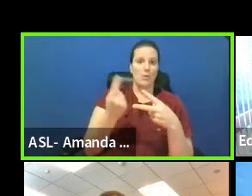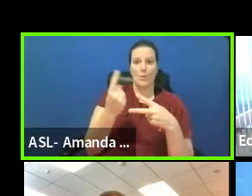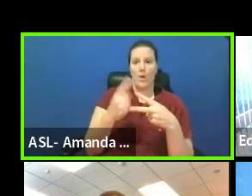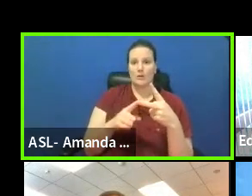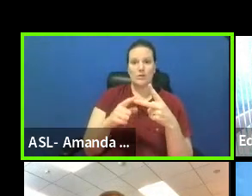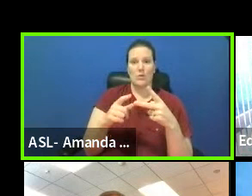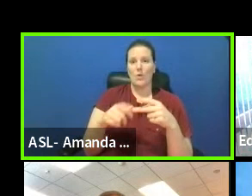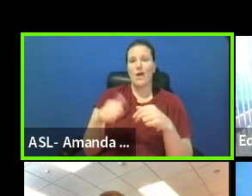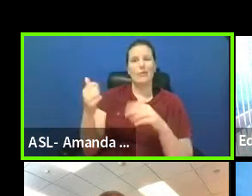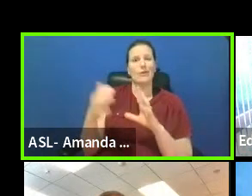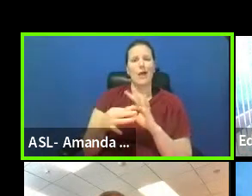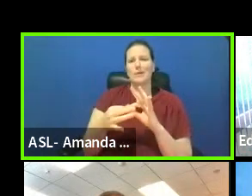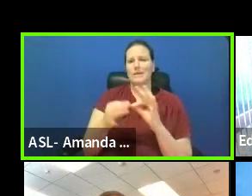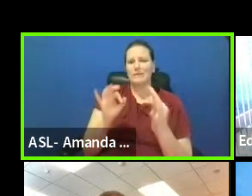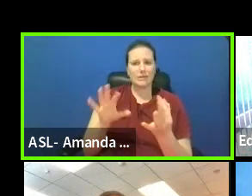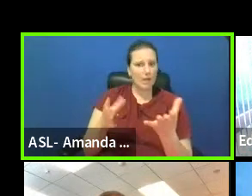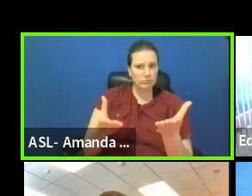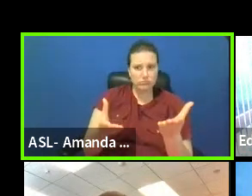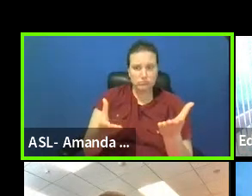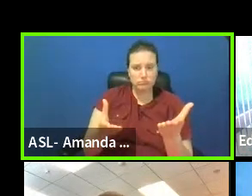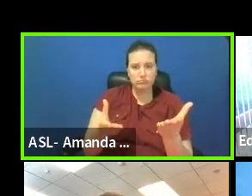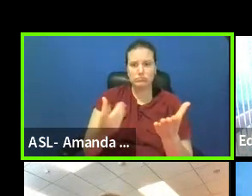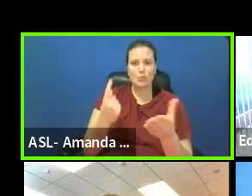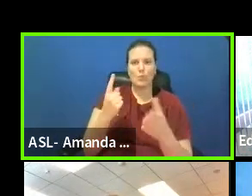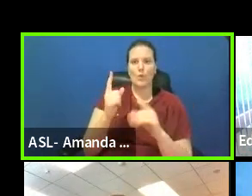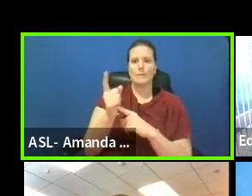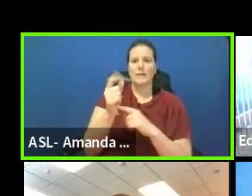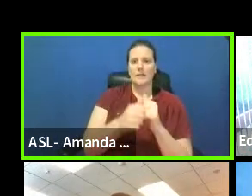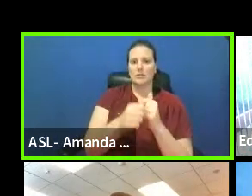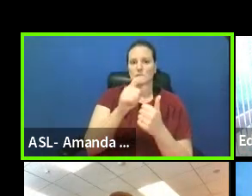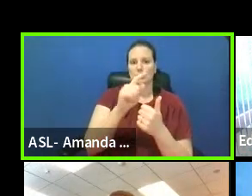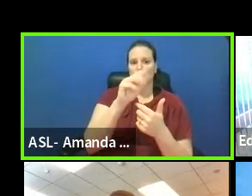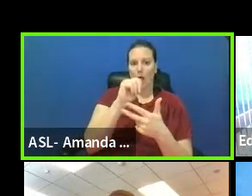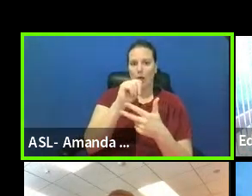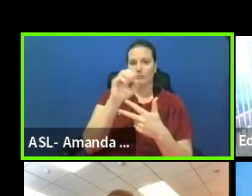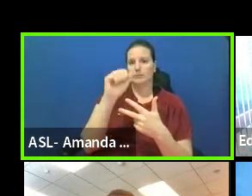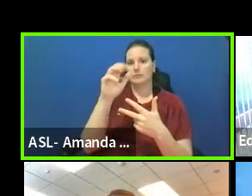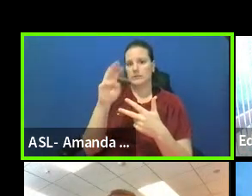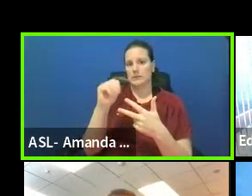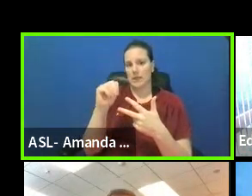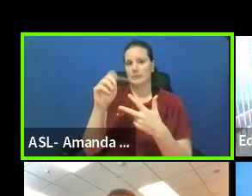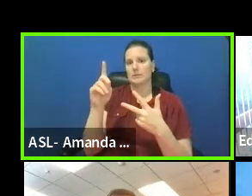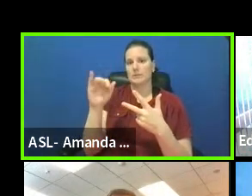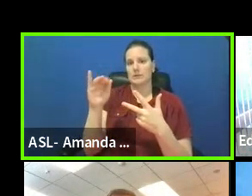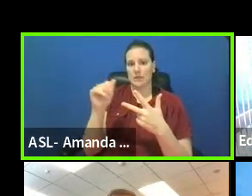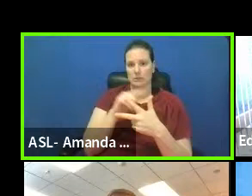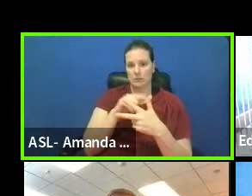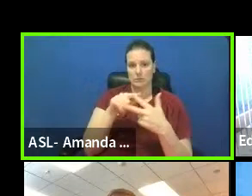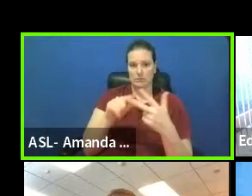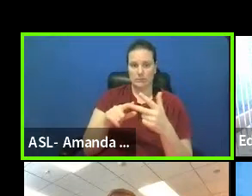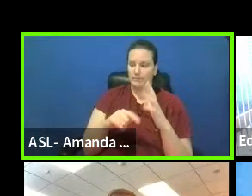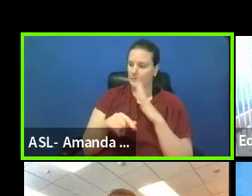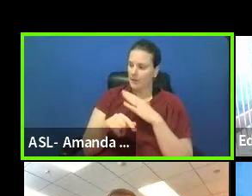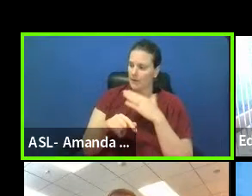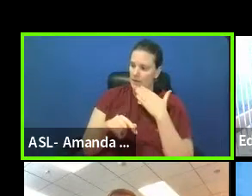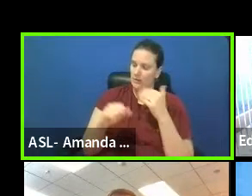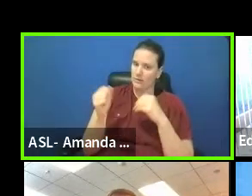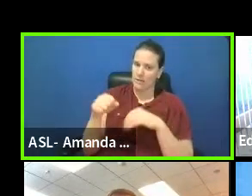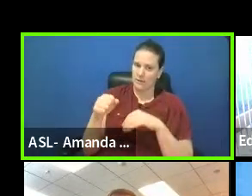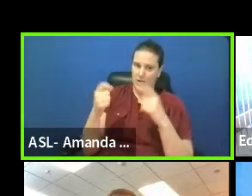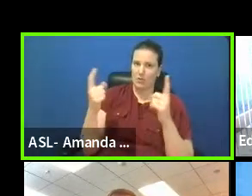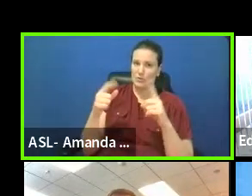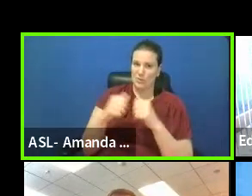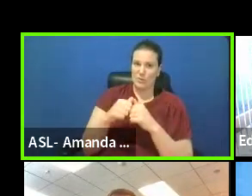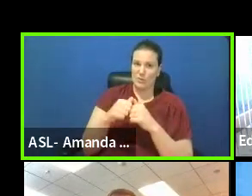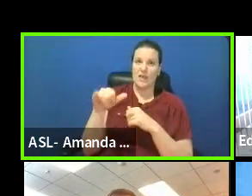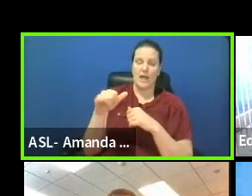or provide another comment or feedback. So maybe just 1 minute each. So Tom, Sam, Dina. Thank you. Yes, I do agree with